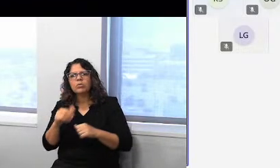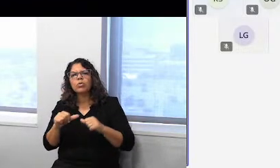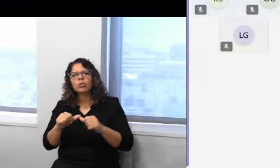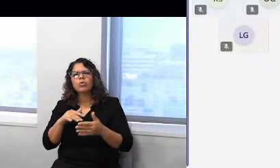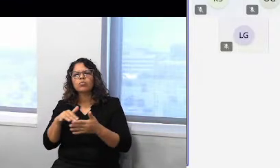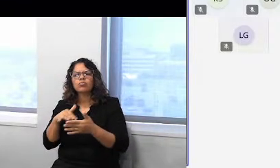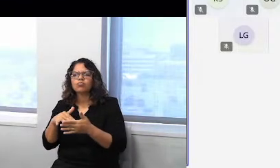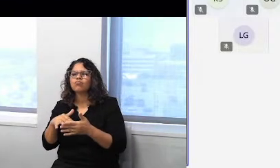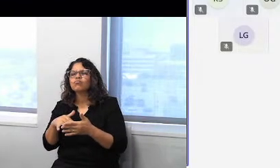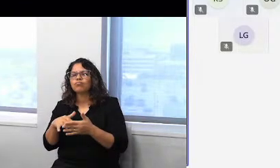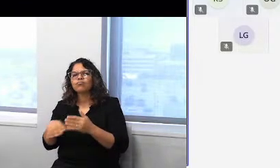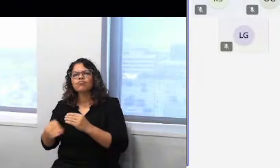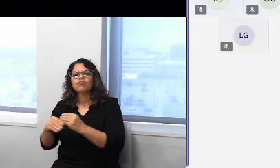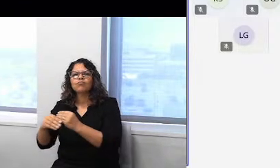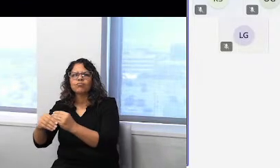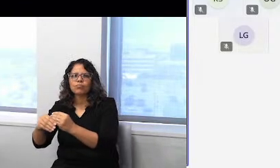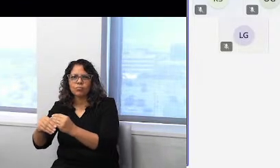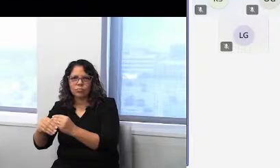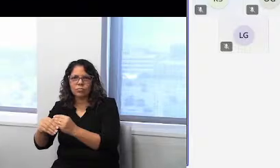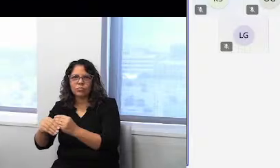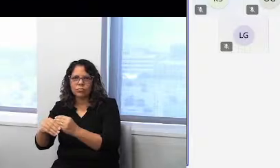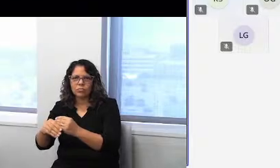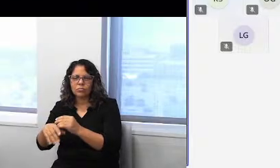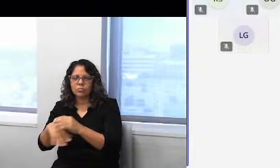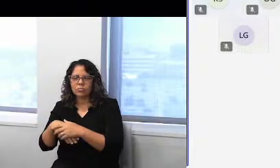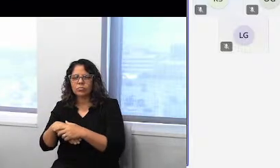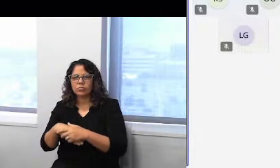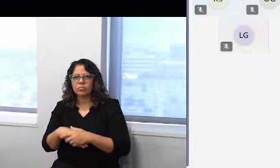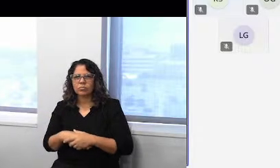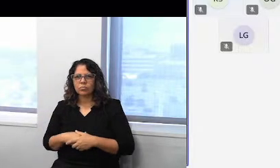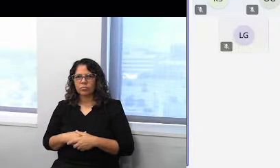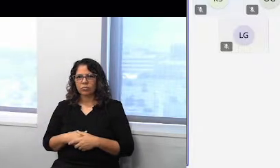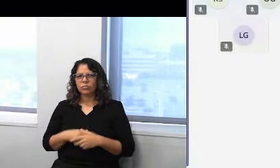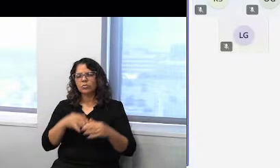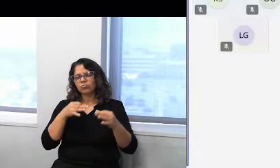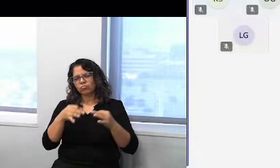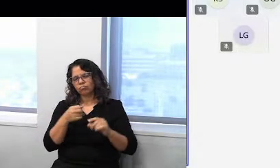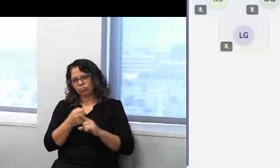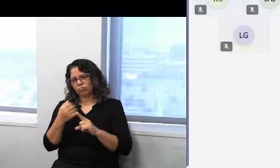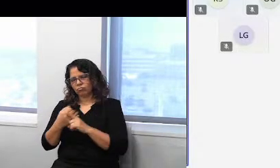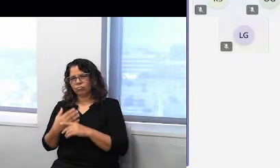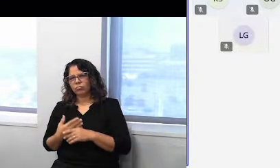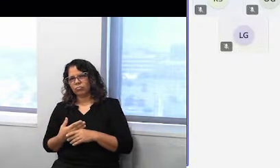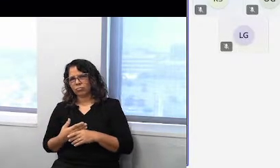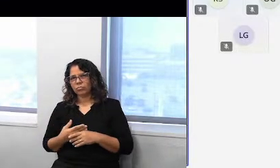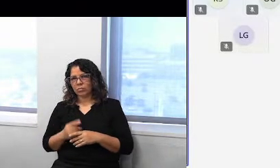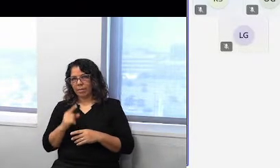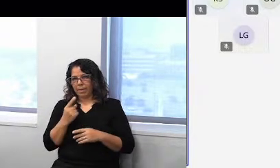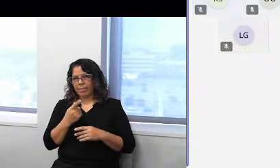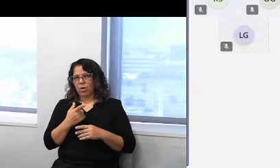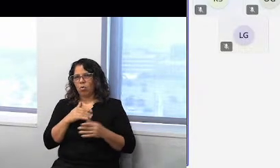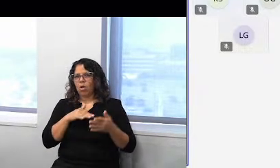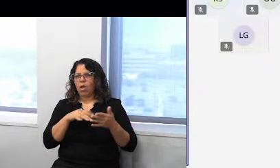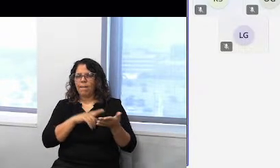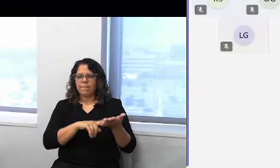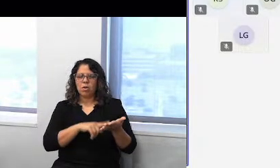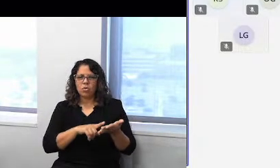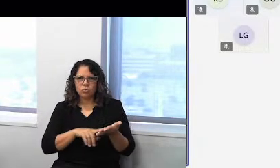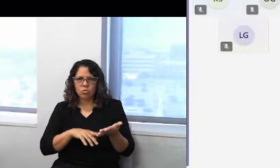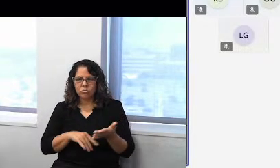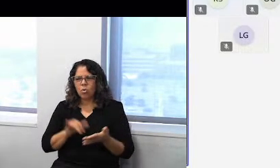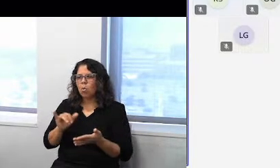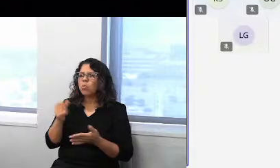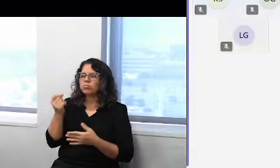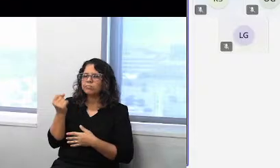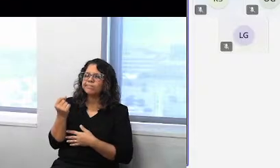annual studies and then we do upon request studies. Yes, thank you. I understood that answer, that you were waiting on